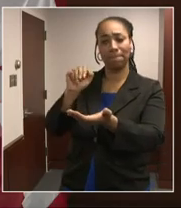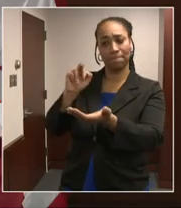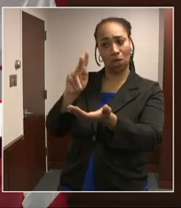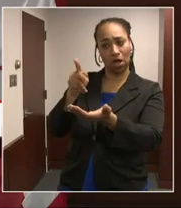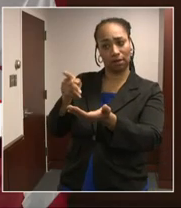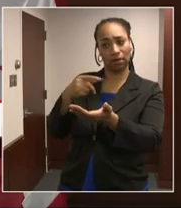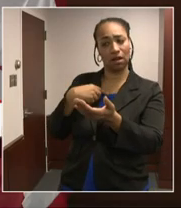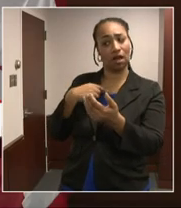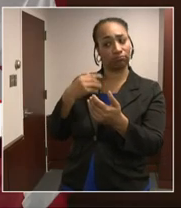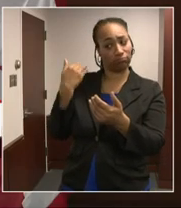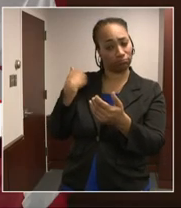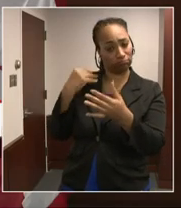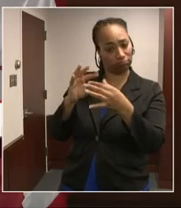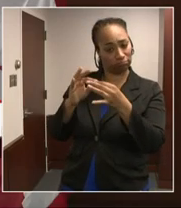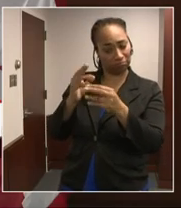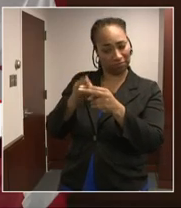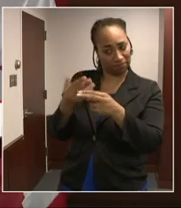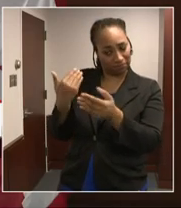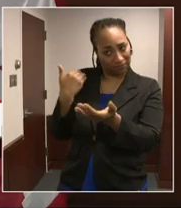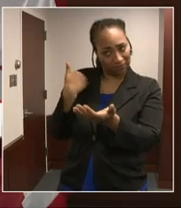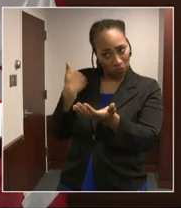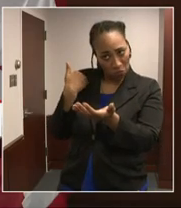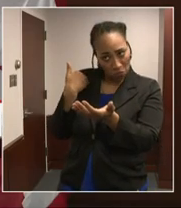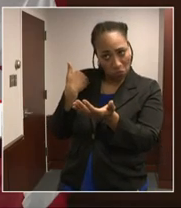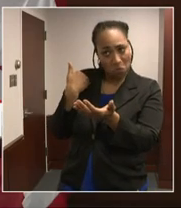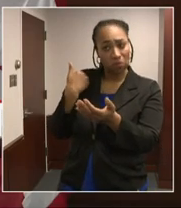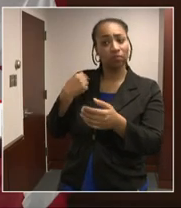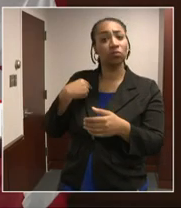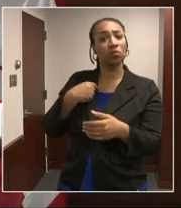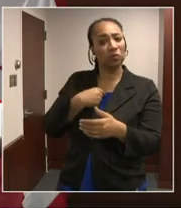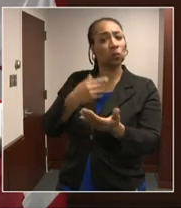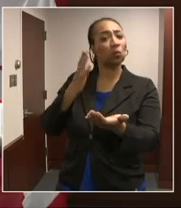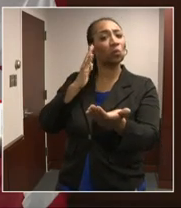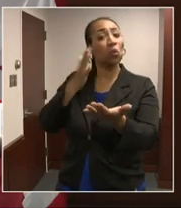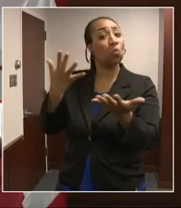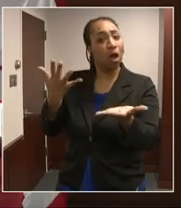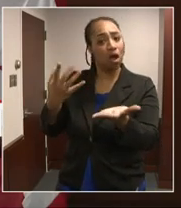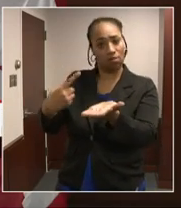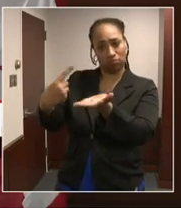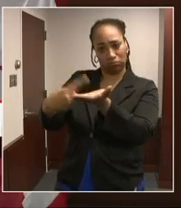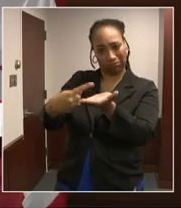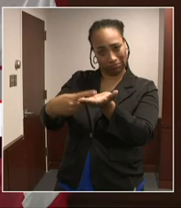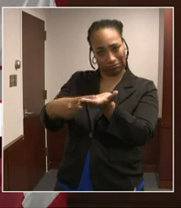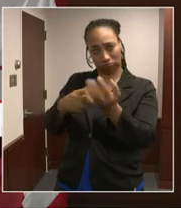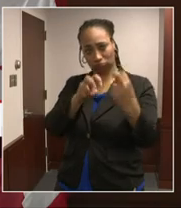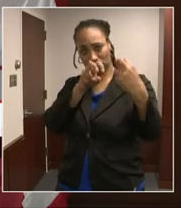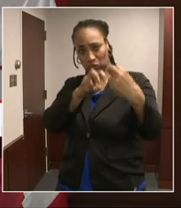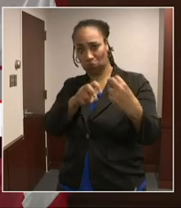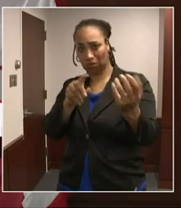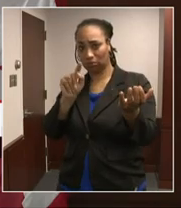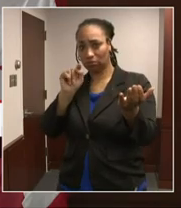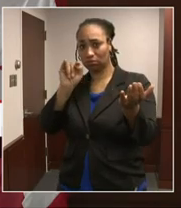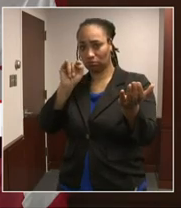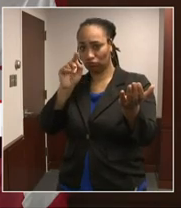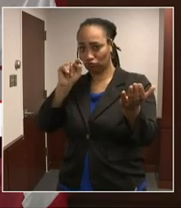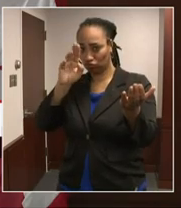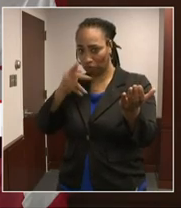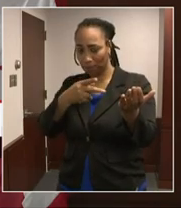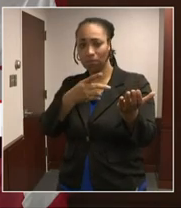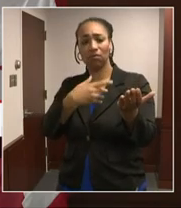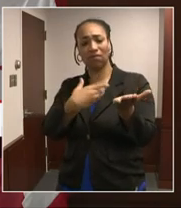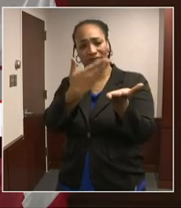previous days, we will brief the president, give him the facts, work with him